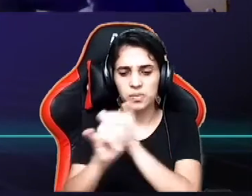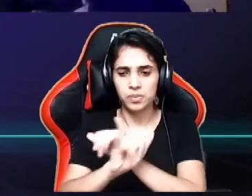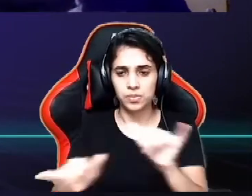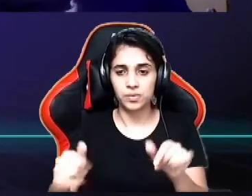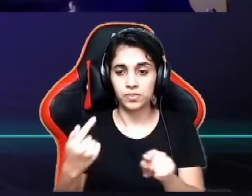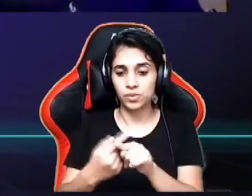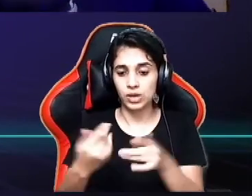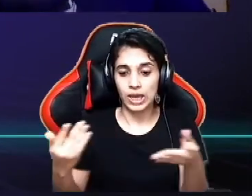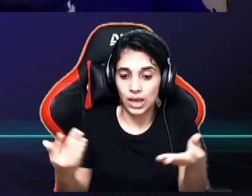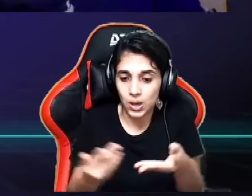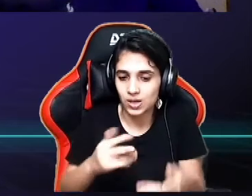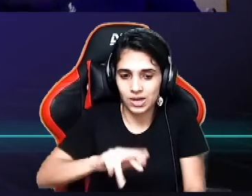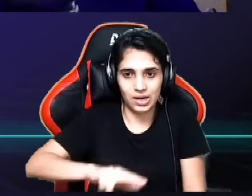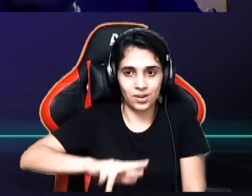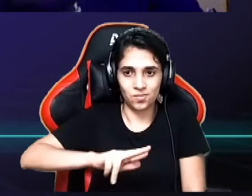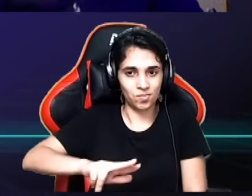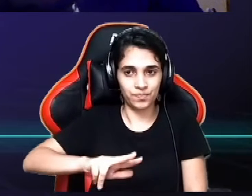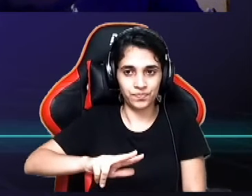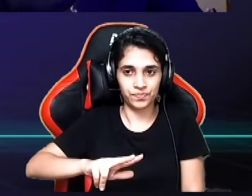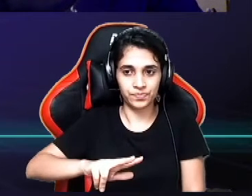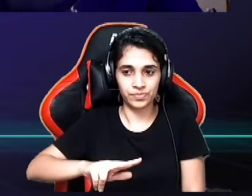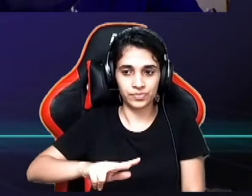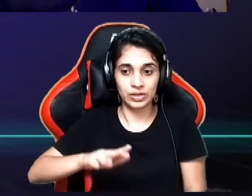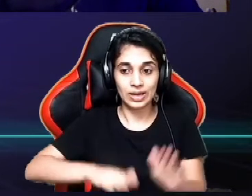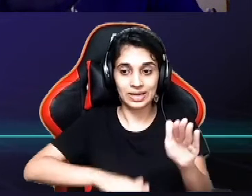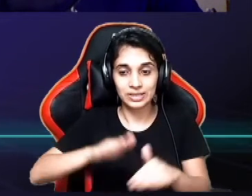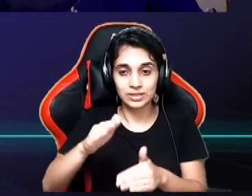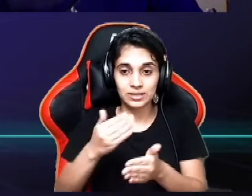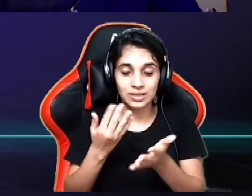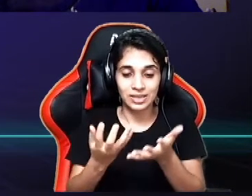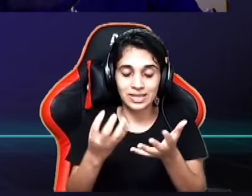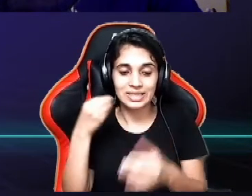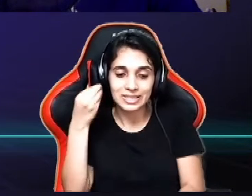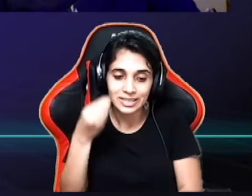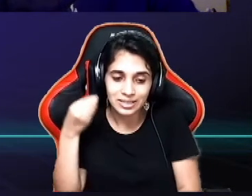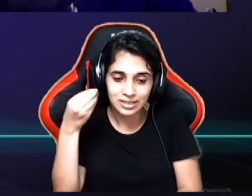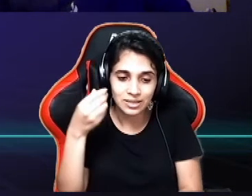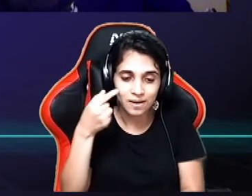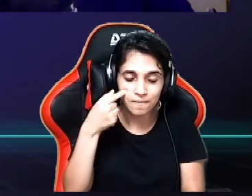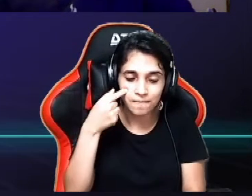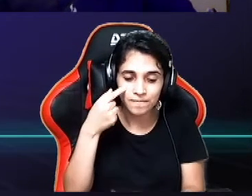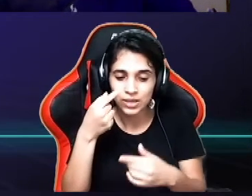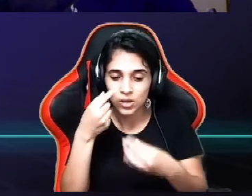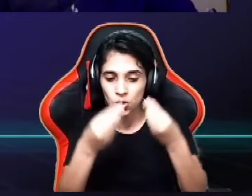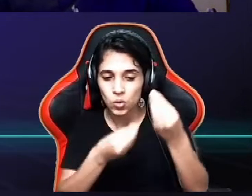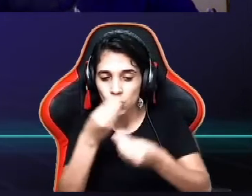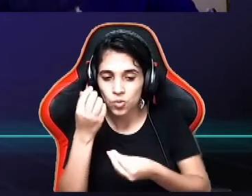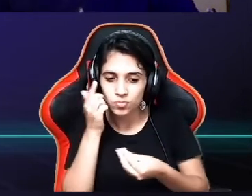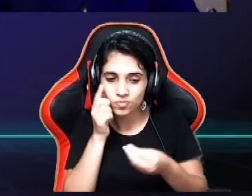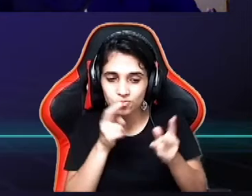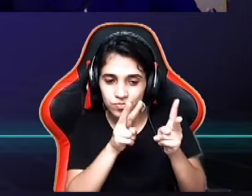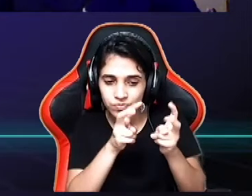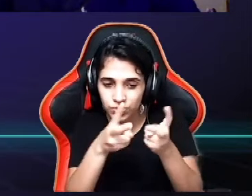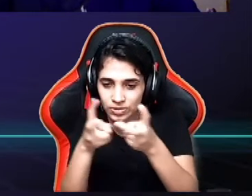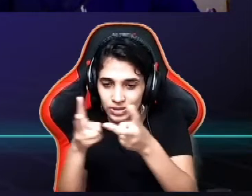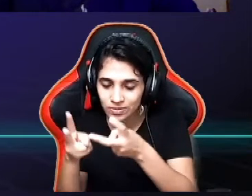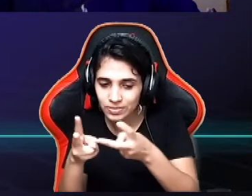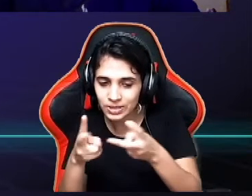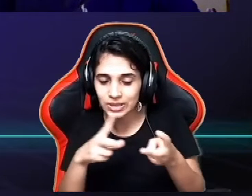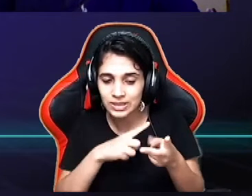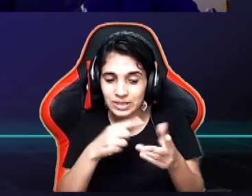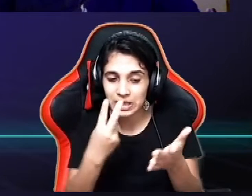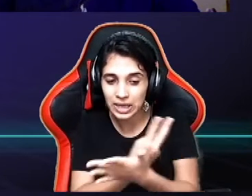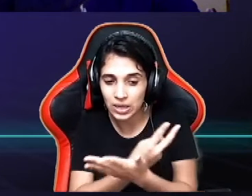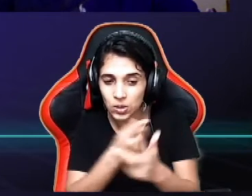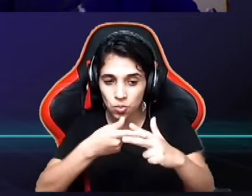and that's not the moment. Maybe it's a soft launch, just testing, correcting bugs,